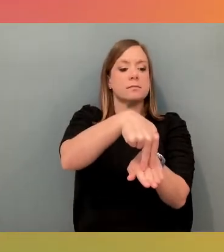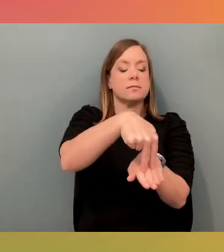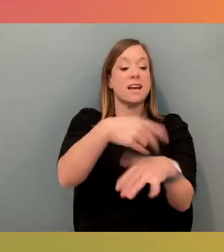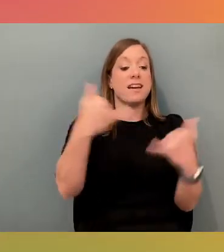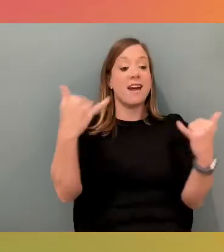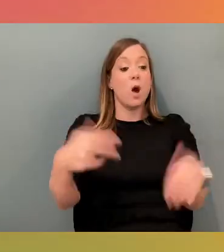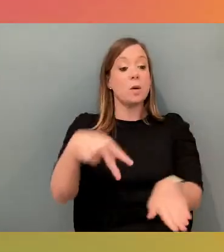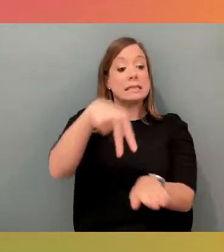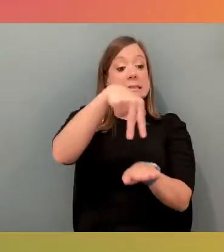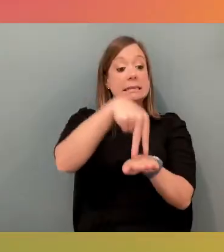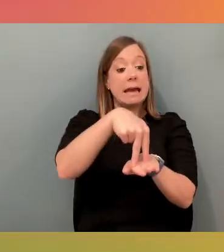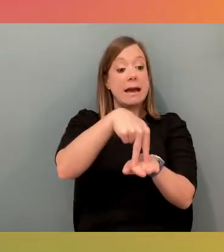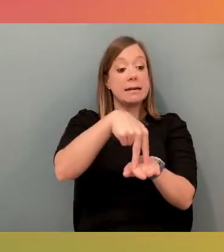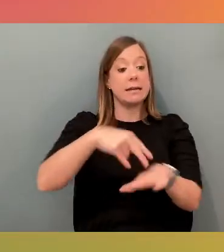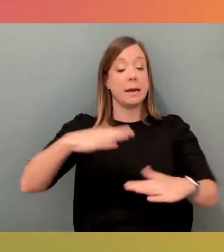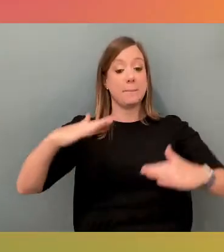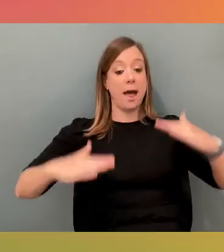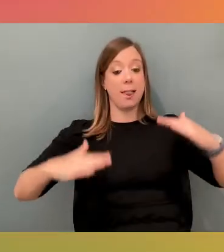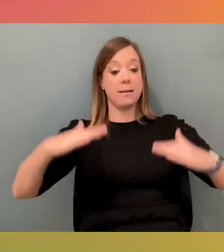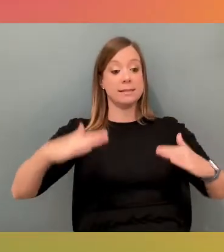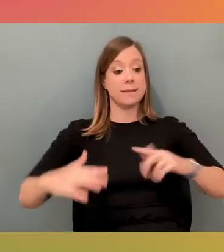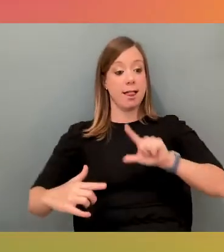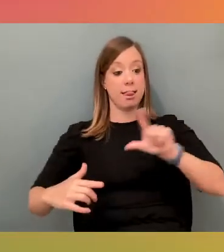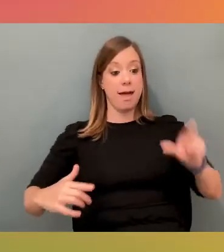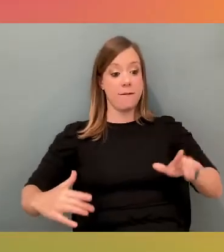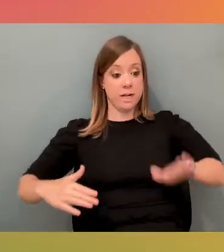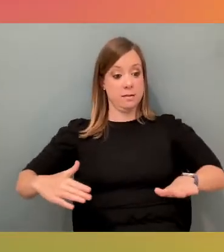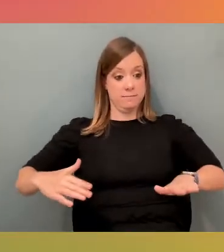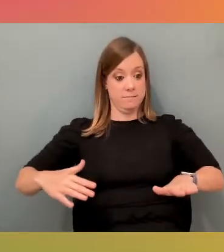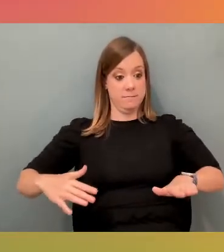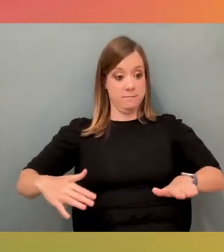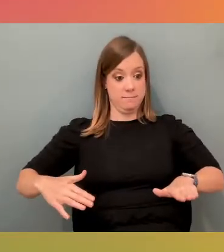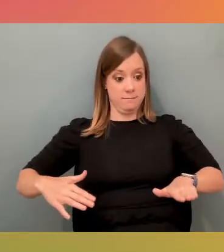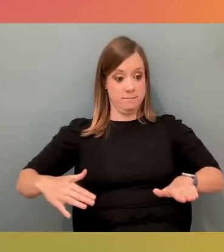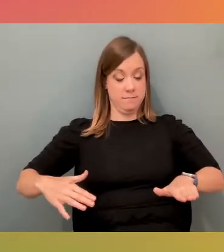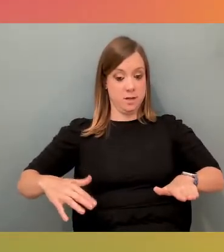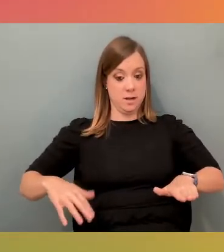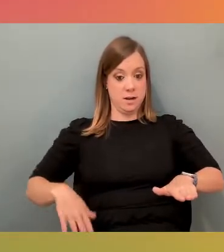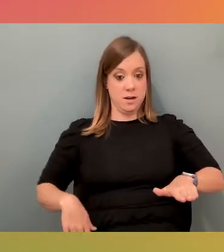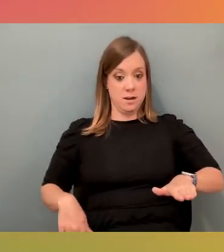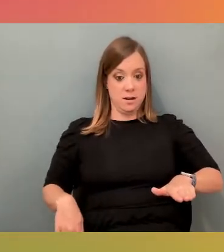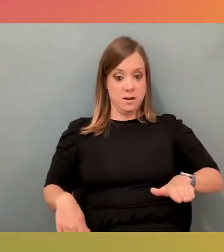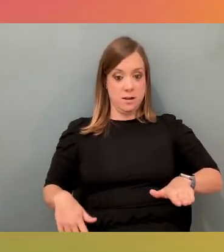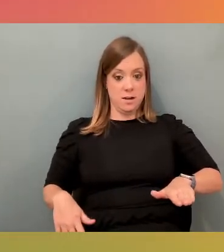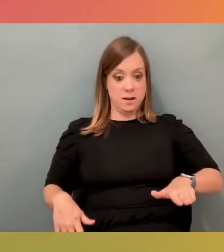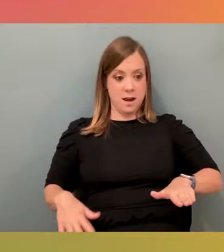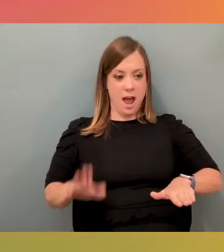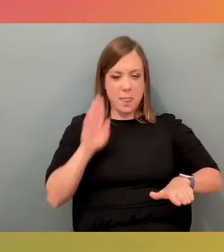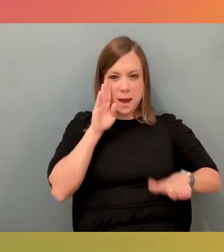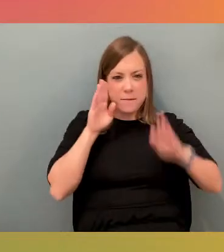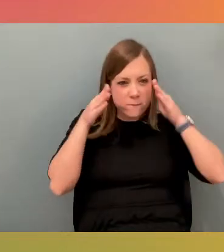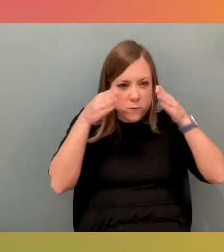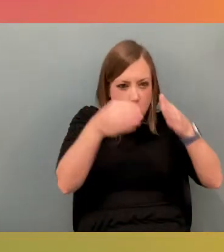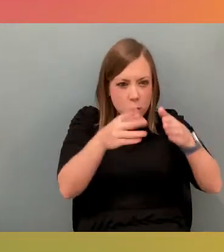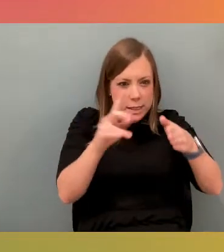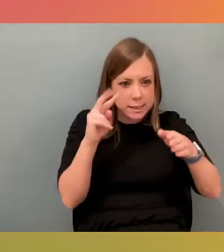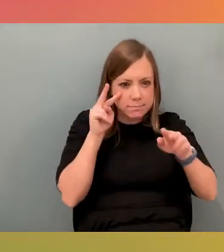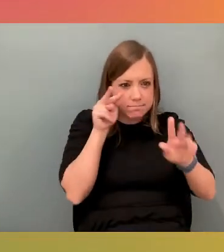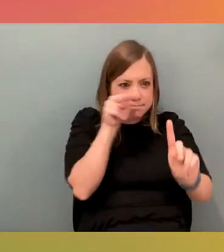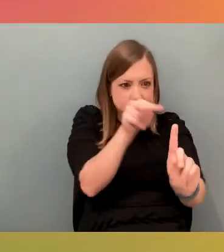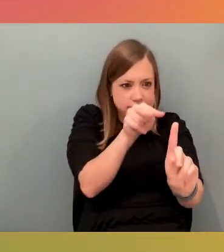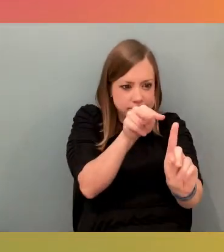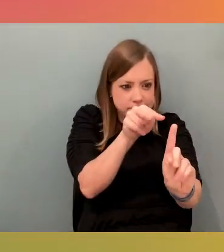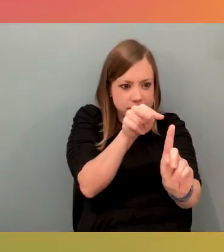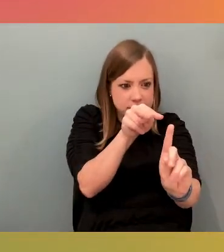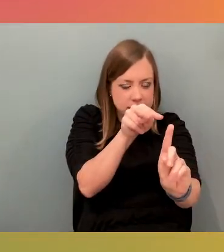go ahead and send your weight to your left foot. Find your drishti, a spot where you can focus your gaze on, and go ahead and clasp your hands